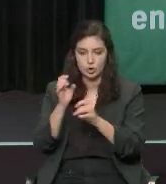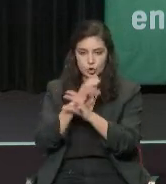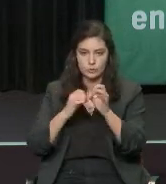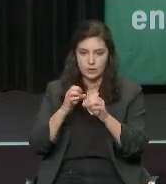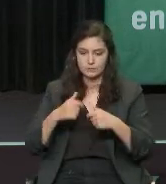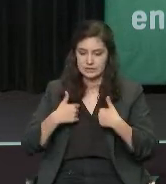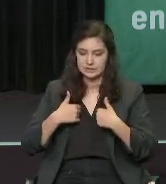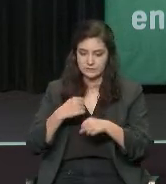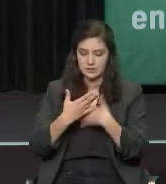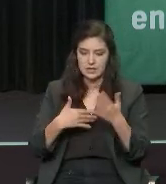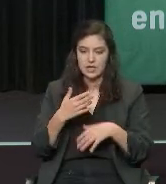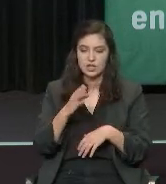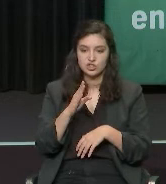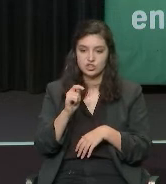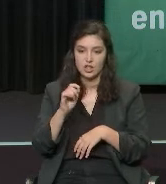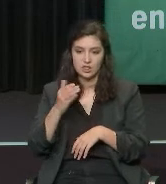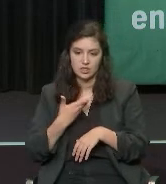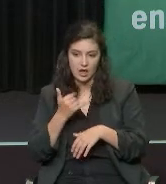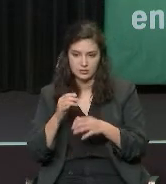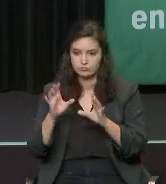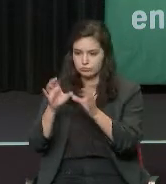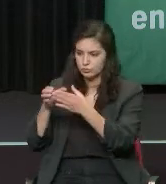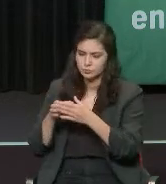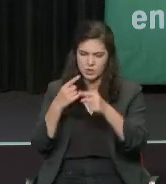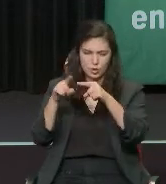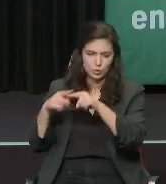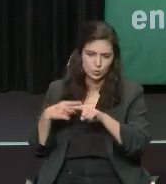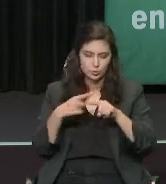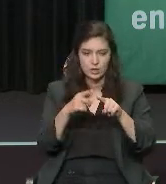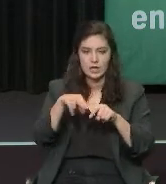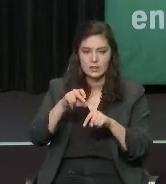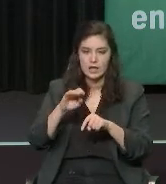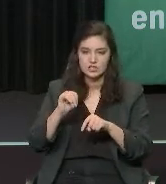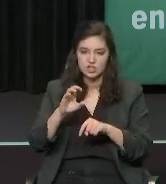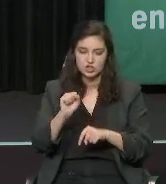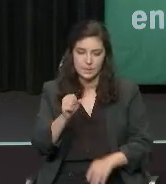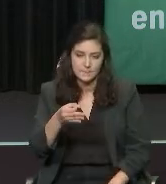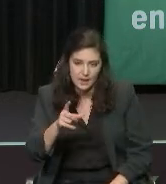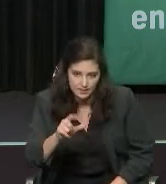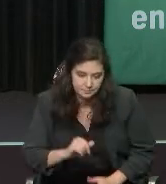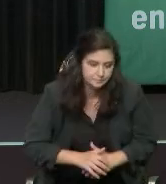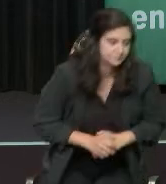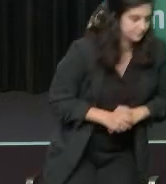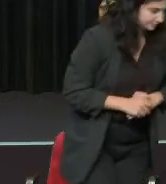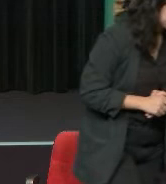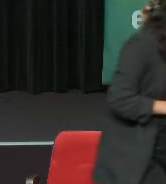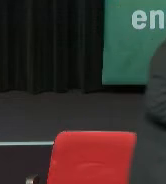JEDI gridded biomass map, the ISAT for the boreal, and the NASA JPL, all free and